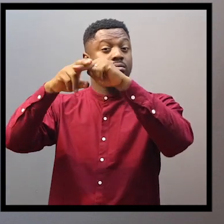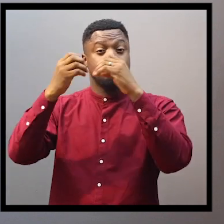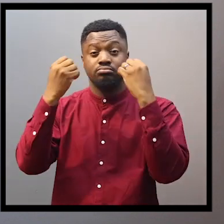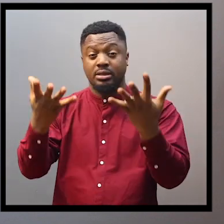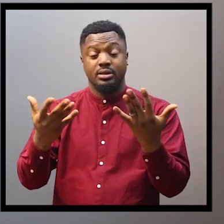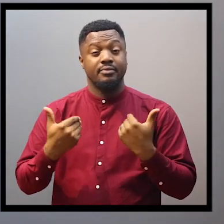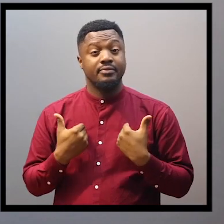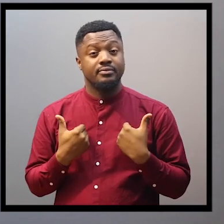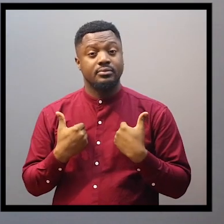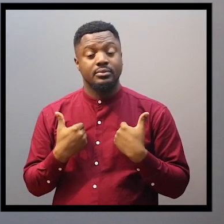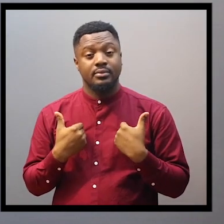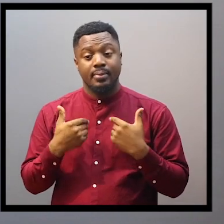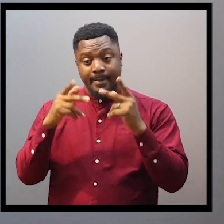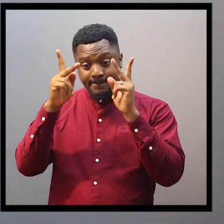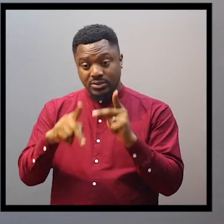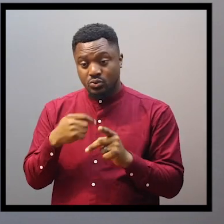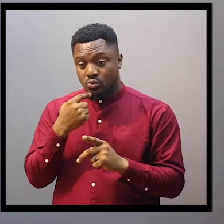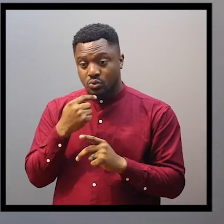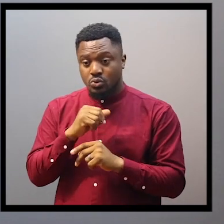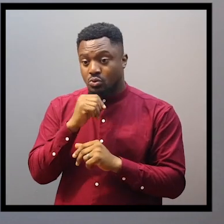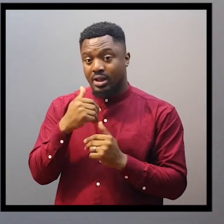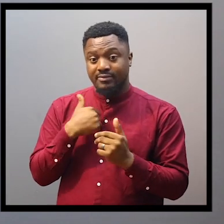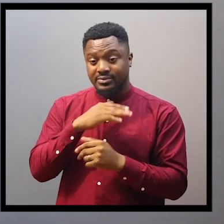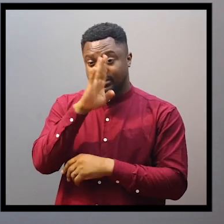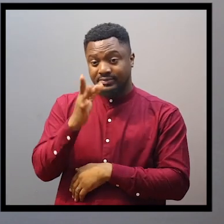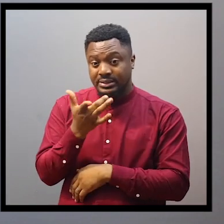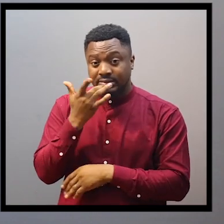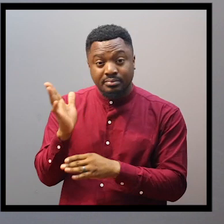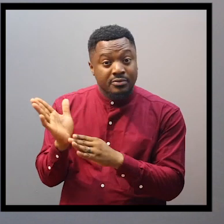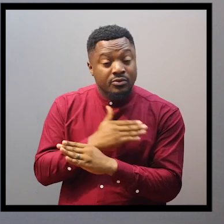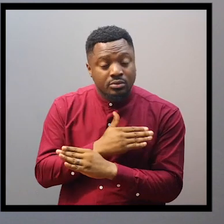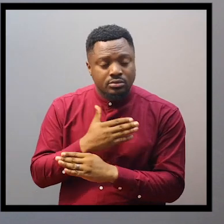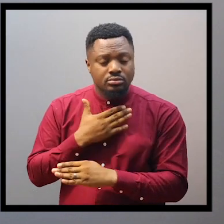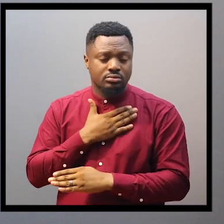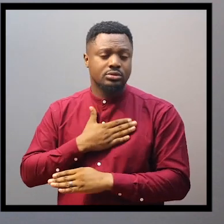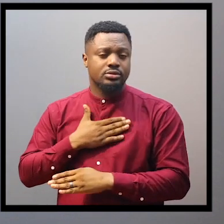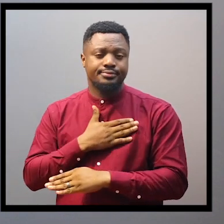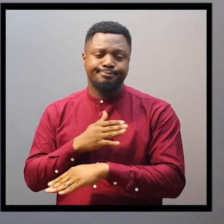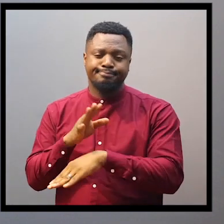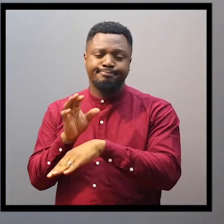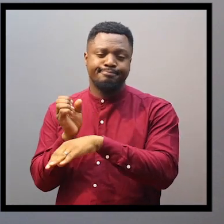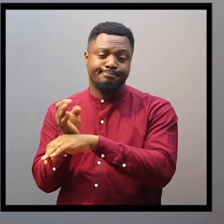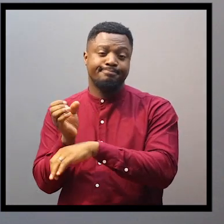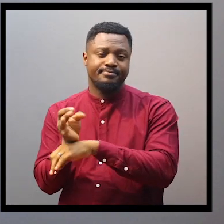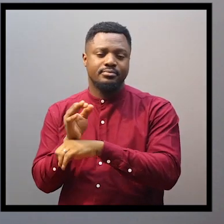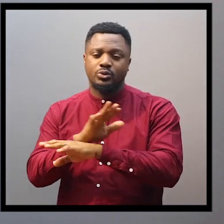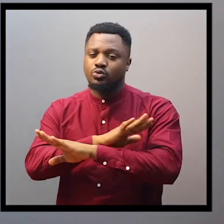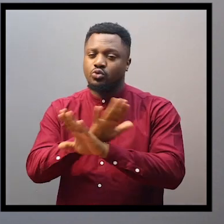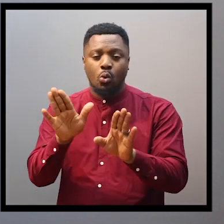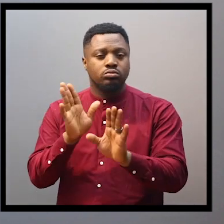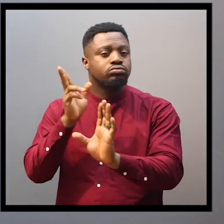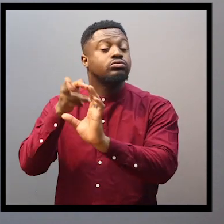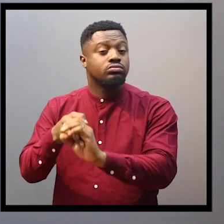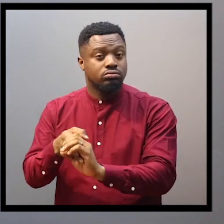these addictions. For persons who have not been engaged in these behaviors or use of the substances, it would be best not to